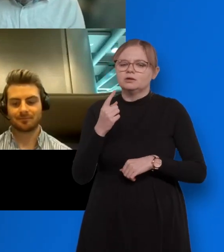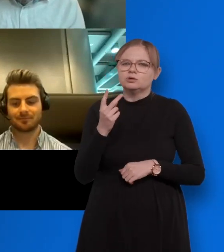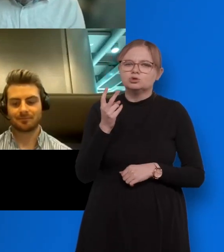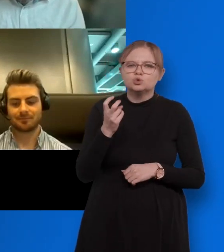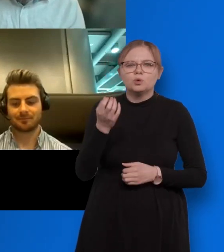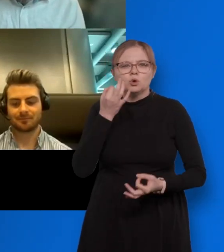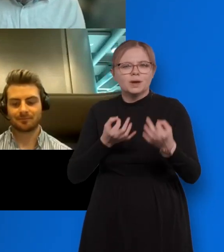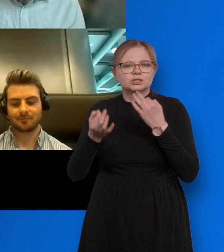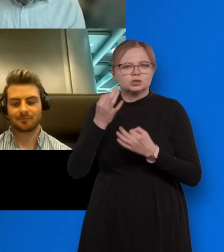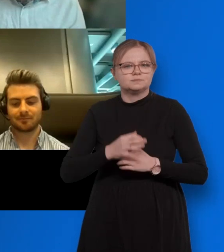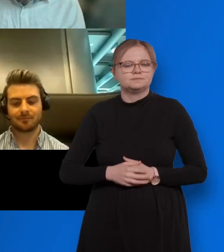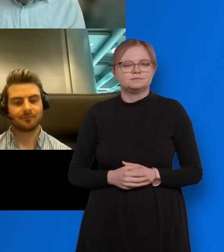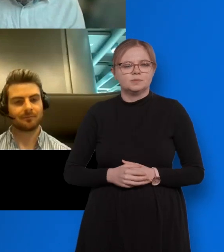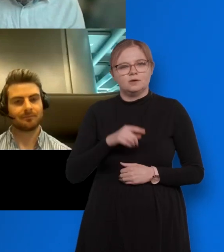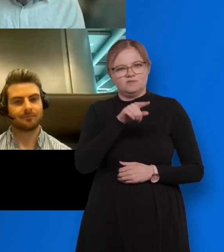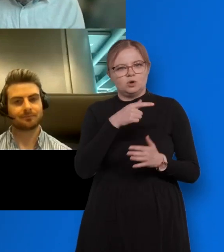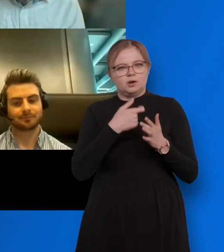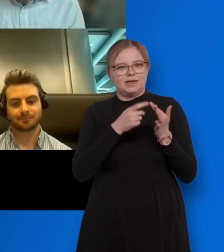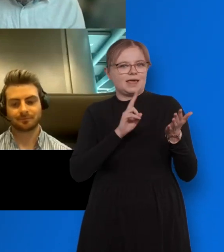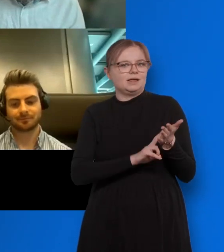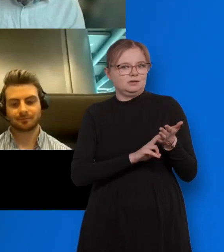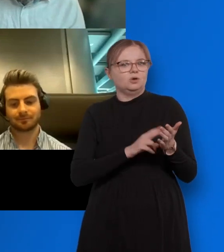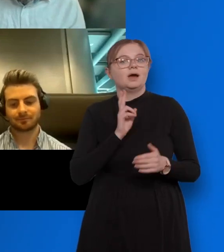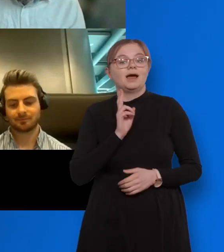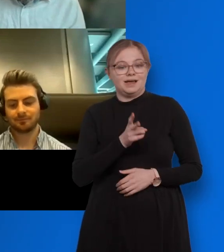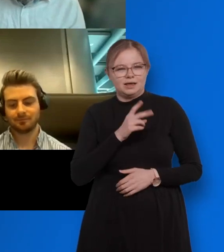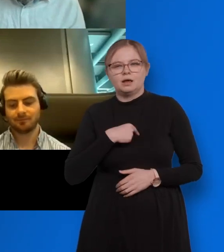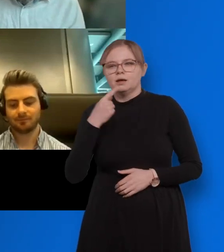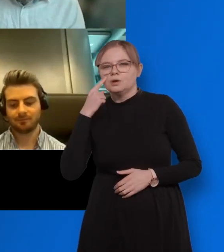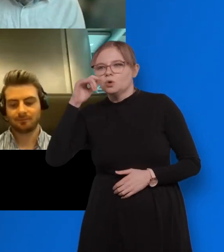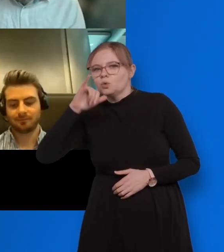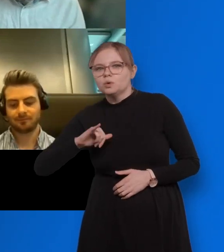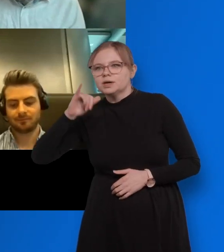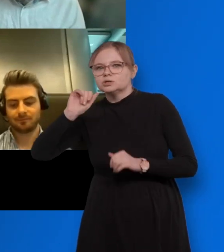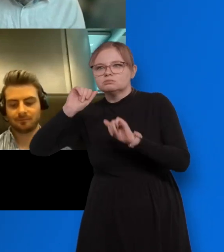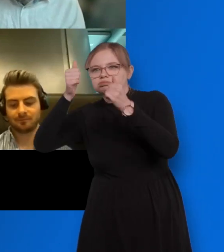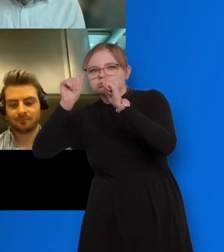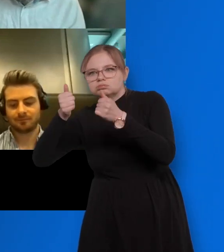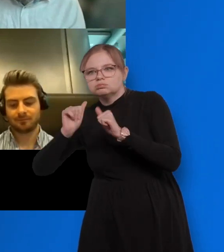more questions for Ken. So again, I'll go for the ones that have been voted up